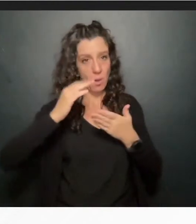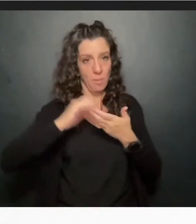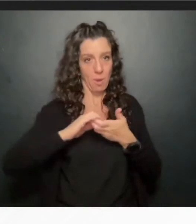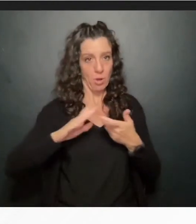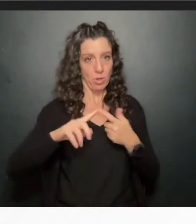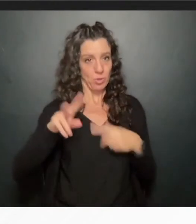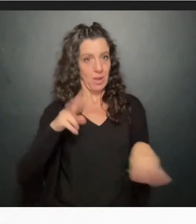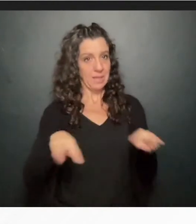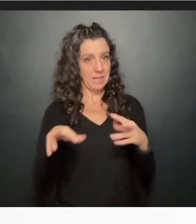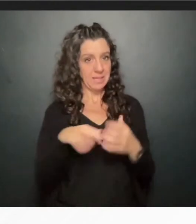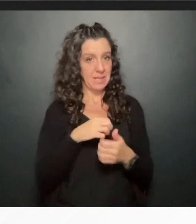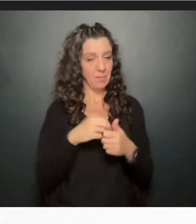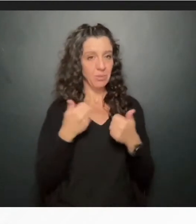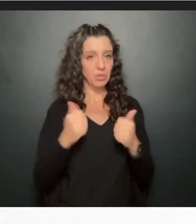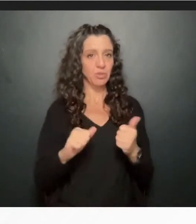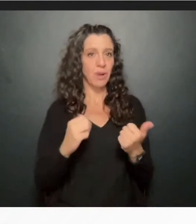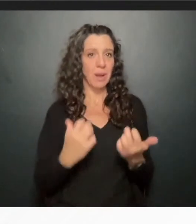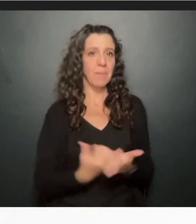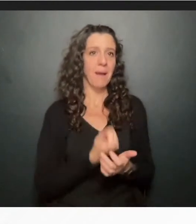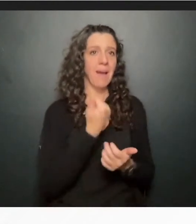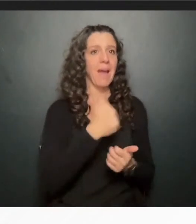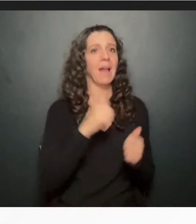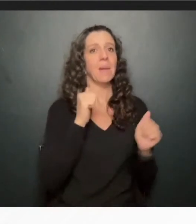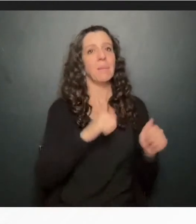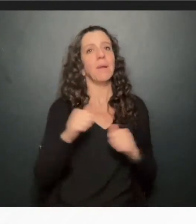maximize any potential programs that we would get.